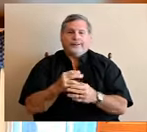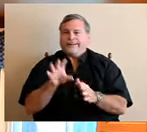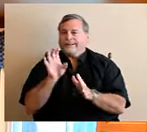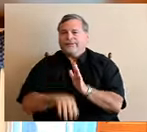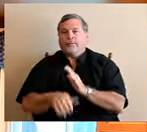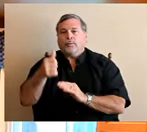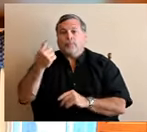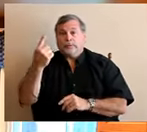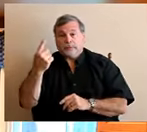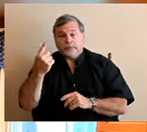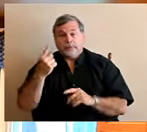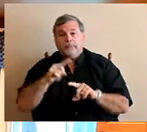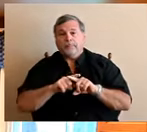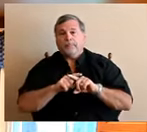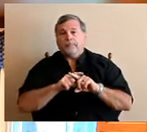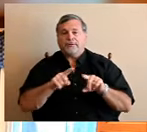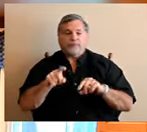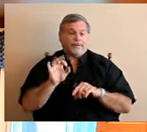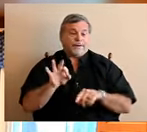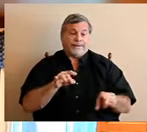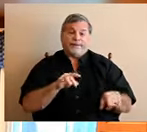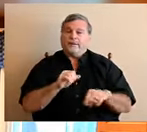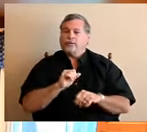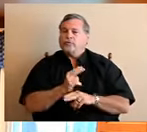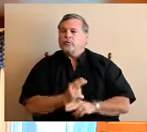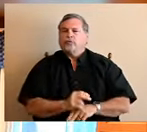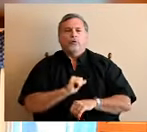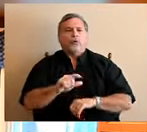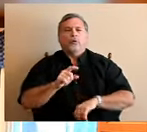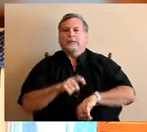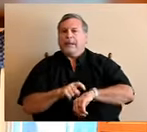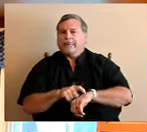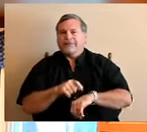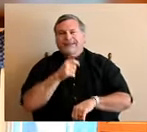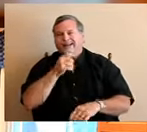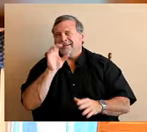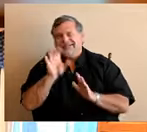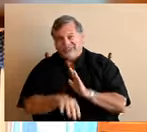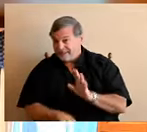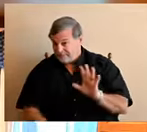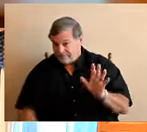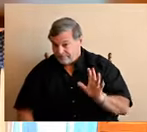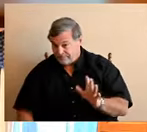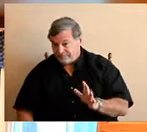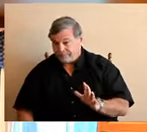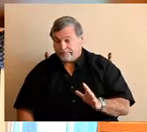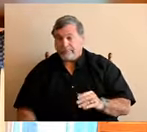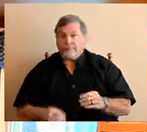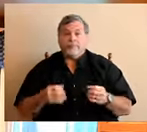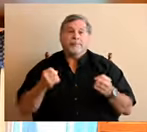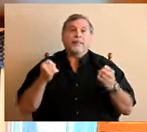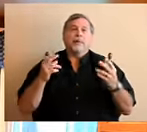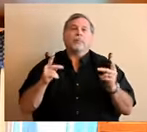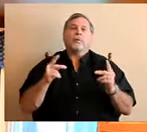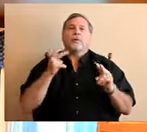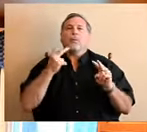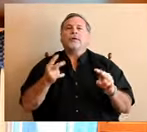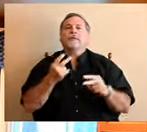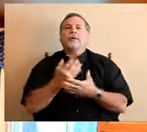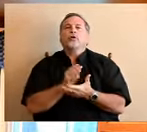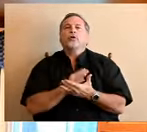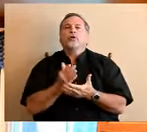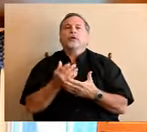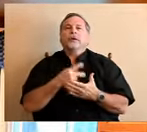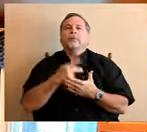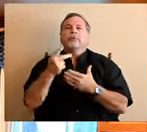these cheaper non-stick pans, but you can find these used all the time on the market. Now they're not going to be cheap because of all these people watching cooking shows.